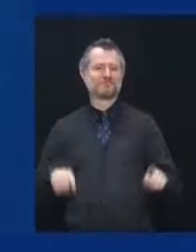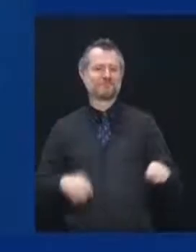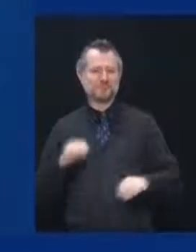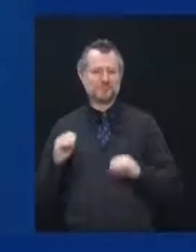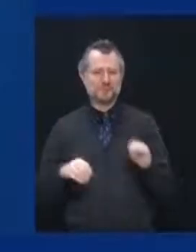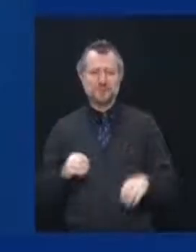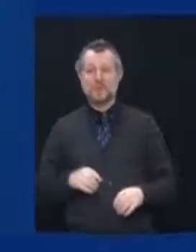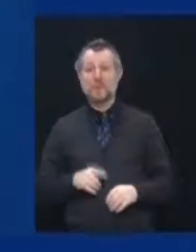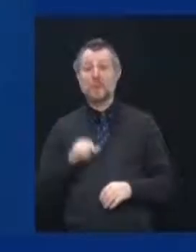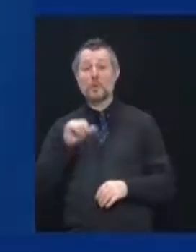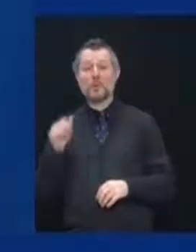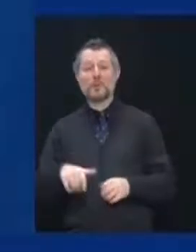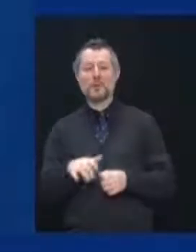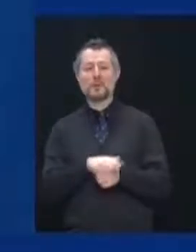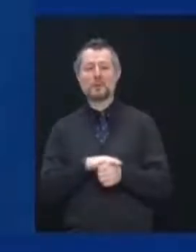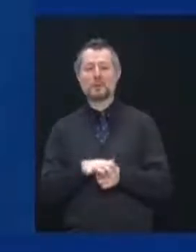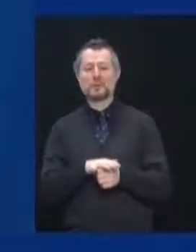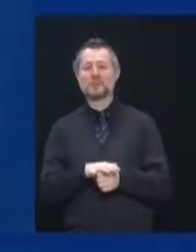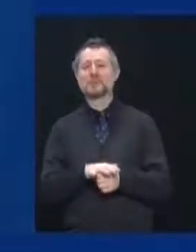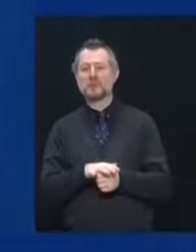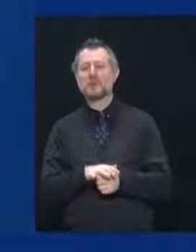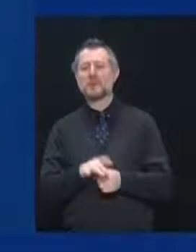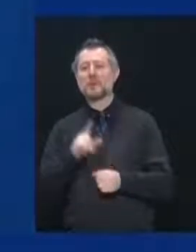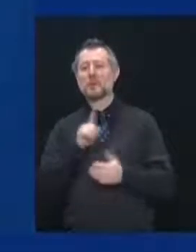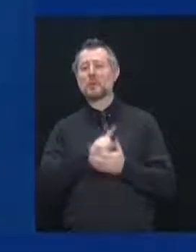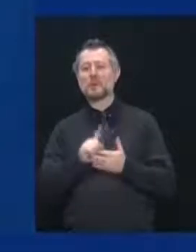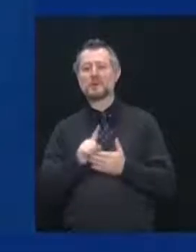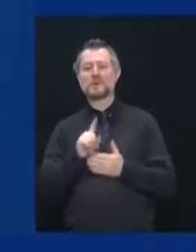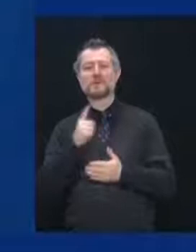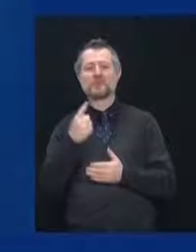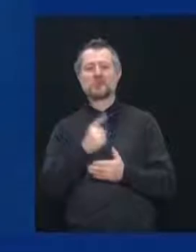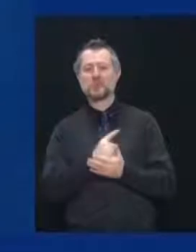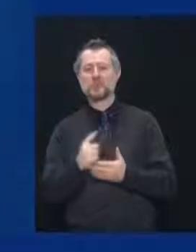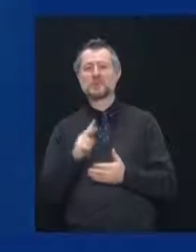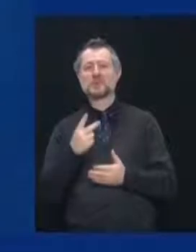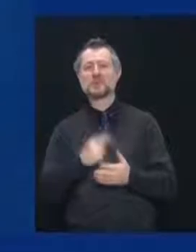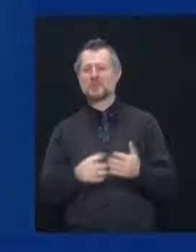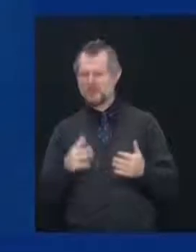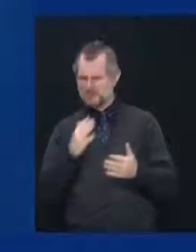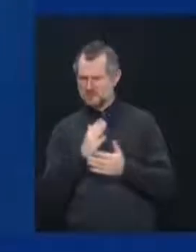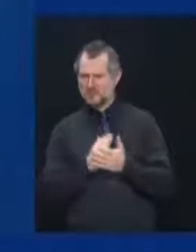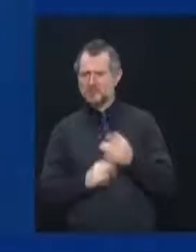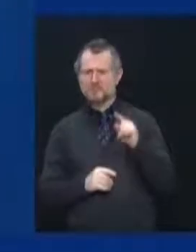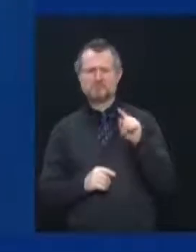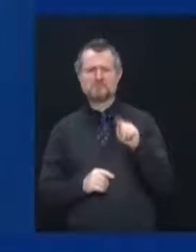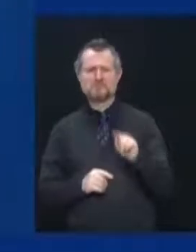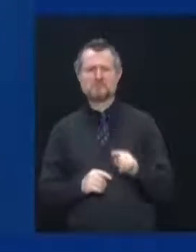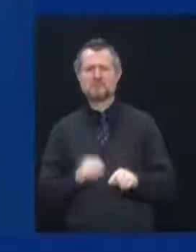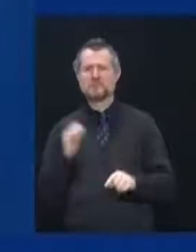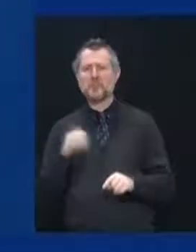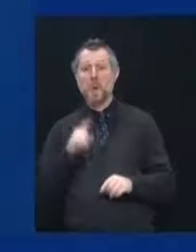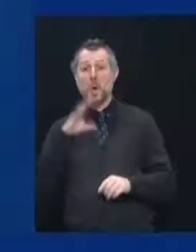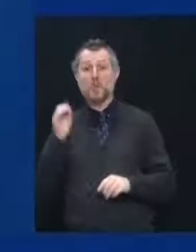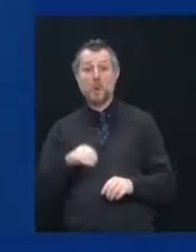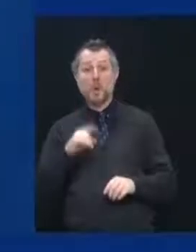Capital Region, week 1 to 3, you have some facilities that are 100%.